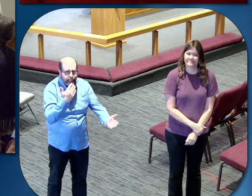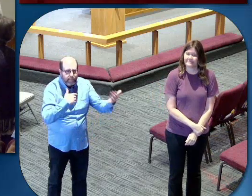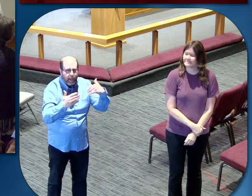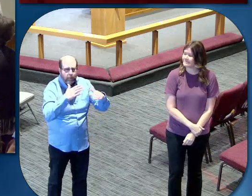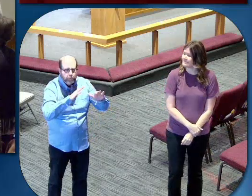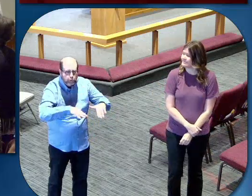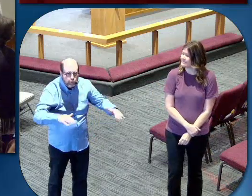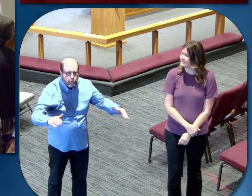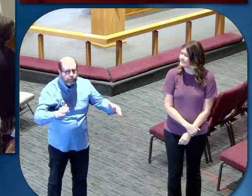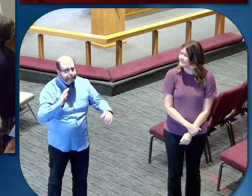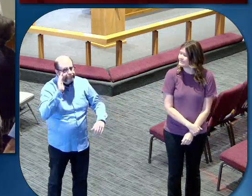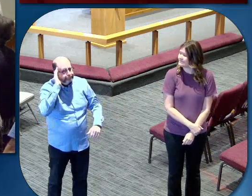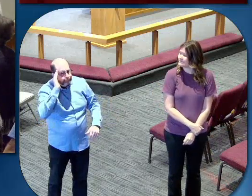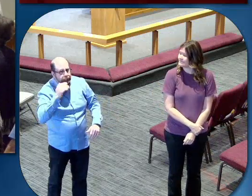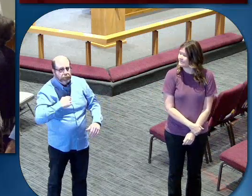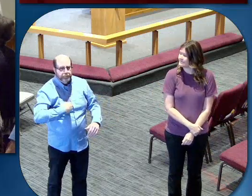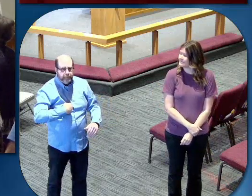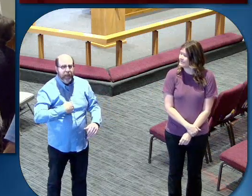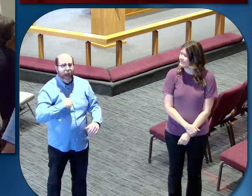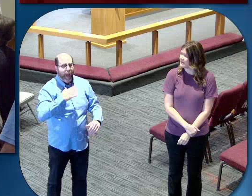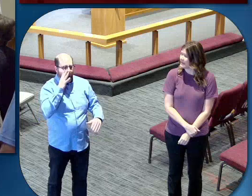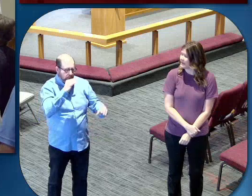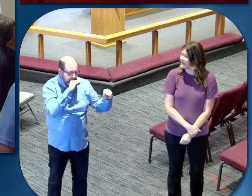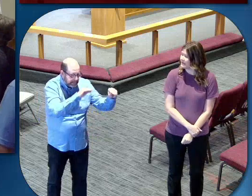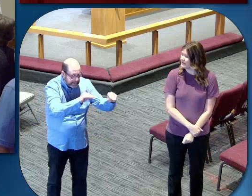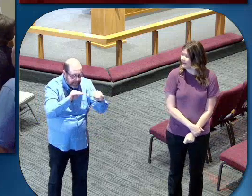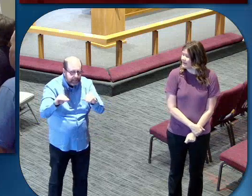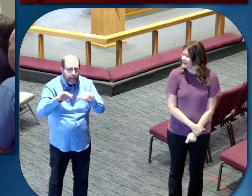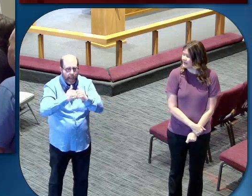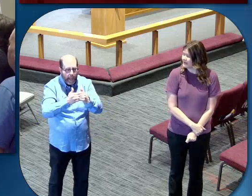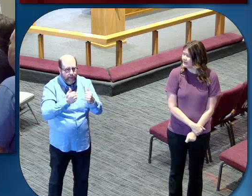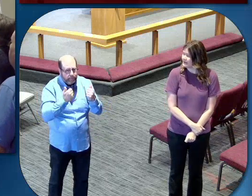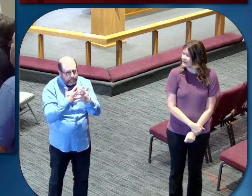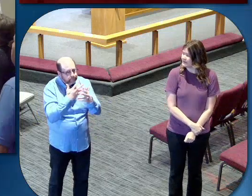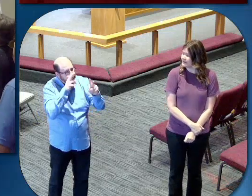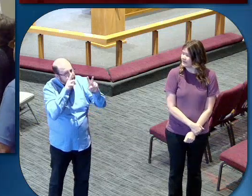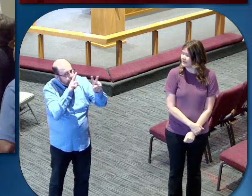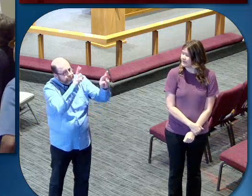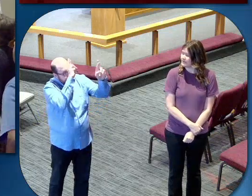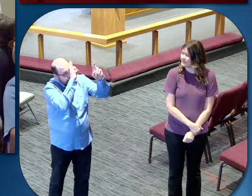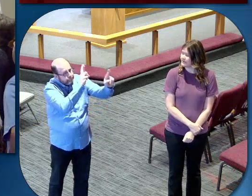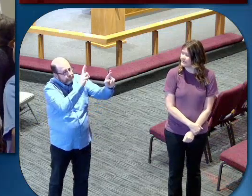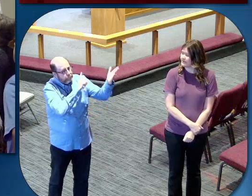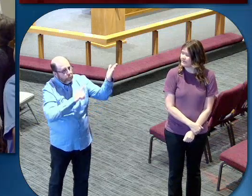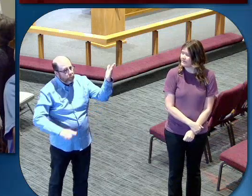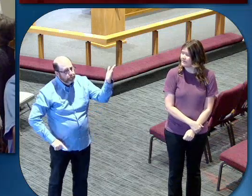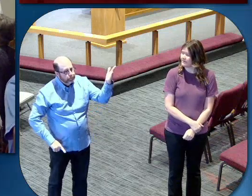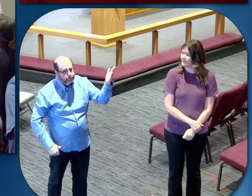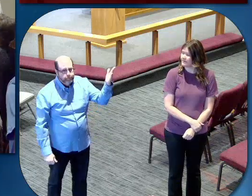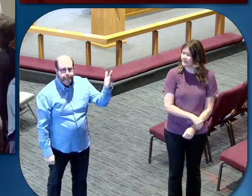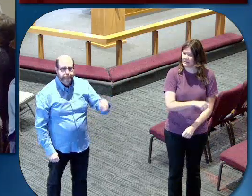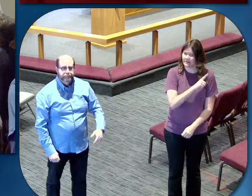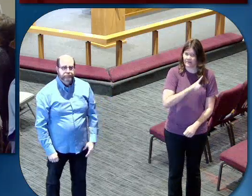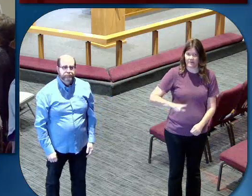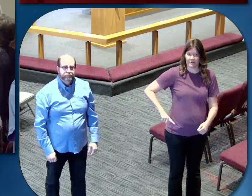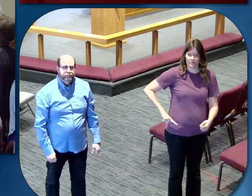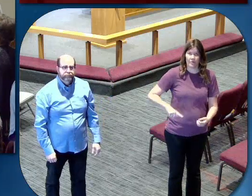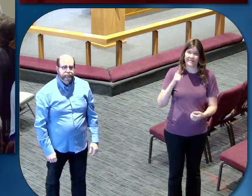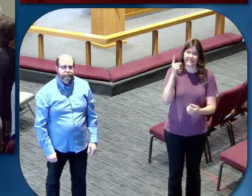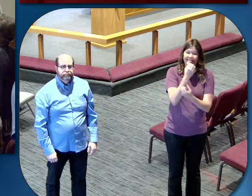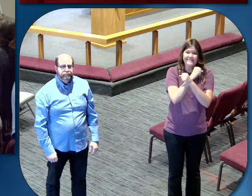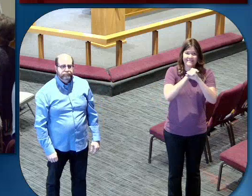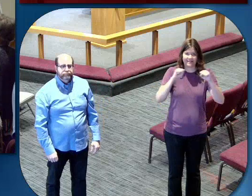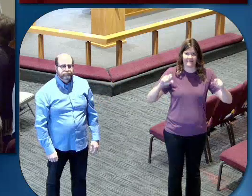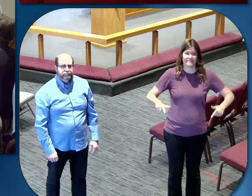children, listen to me. I will teach you the fear of the Lord. The Lord redeems the life of his